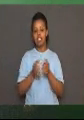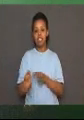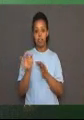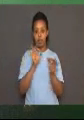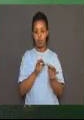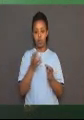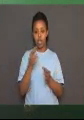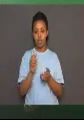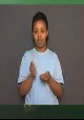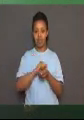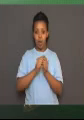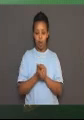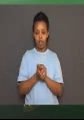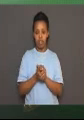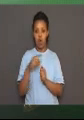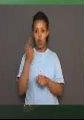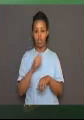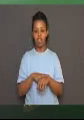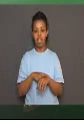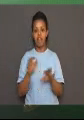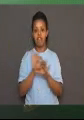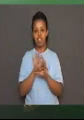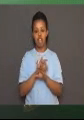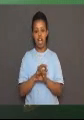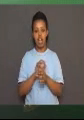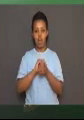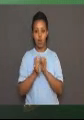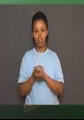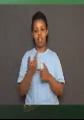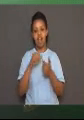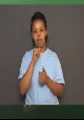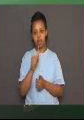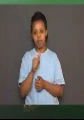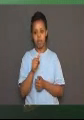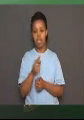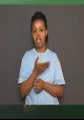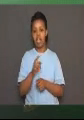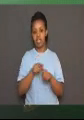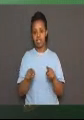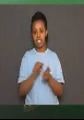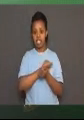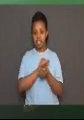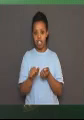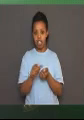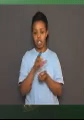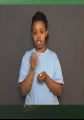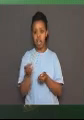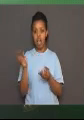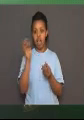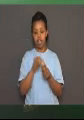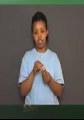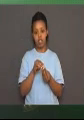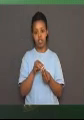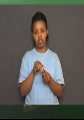not always result in a functional change. However, deletion and